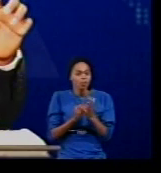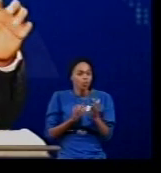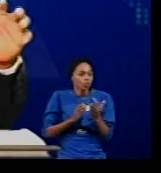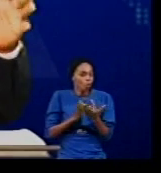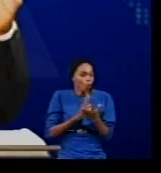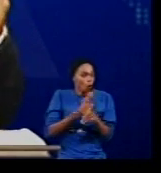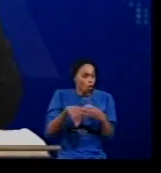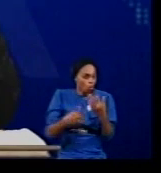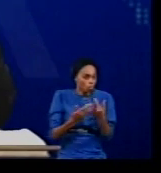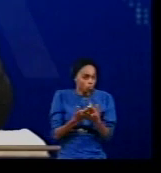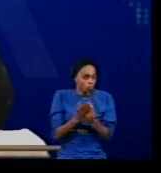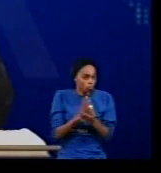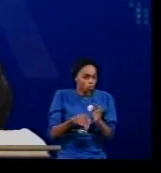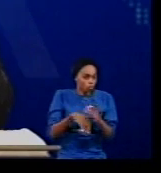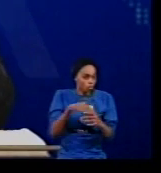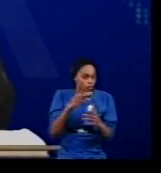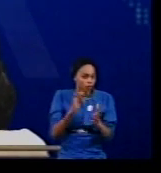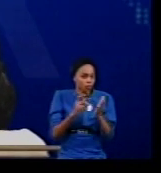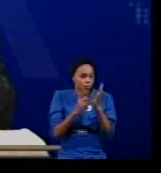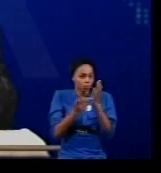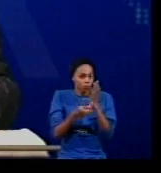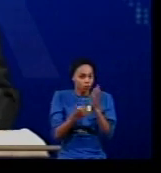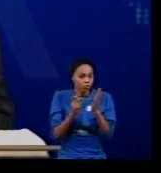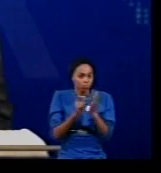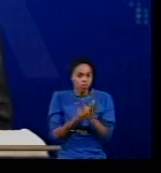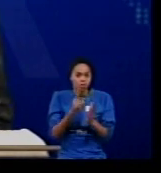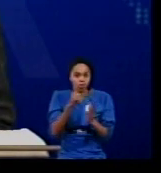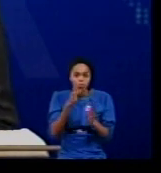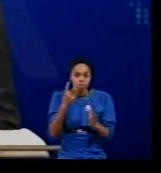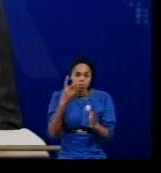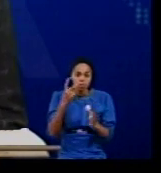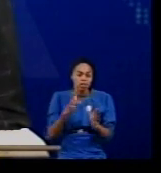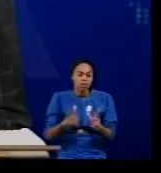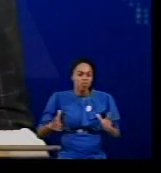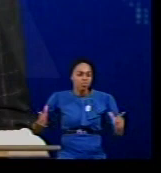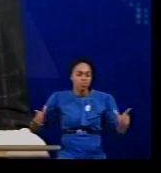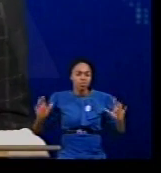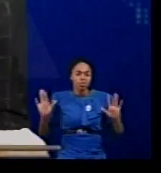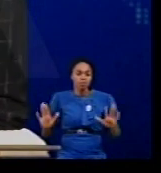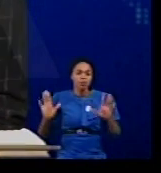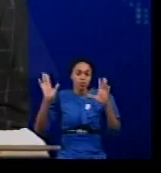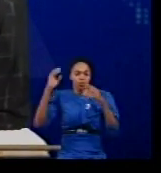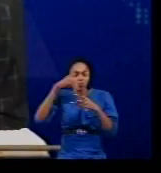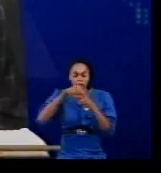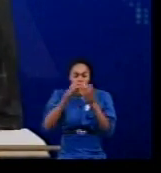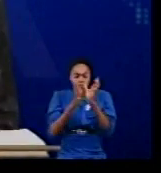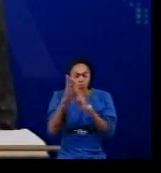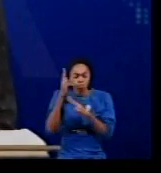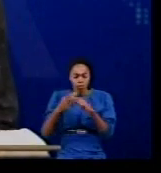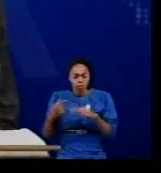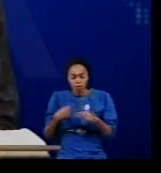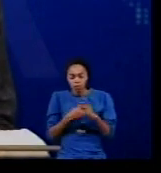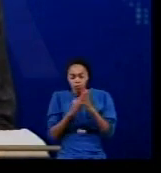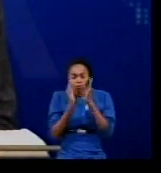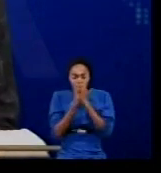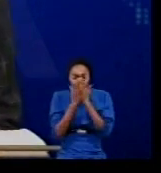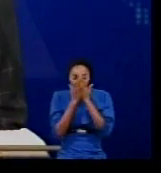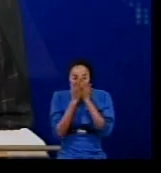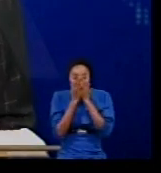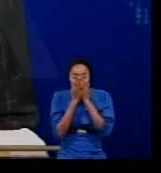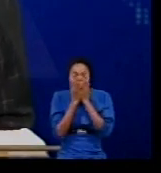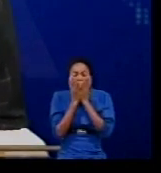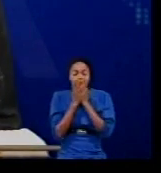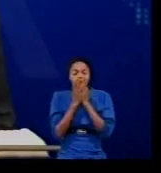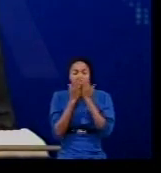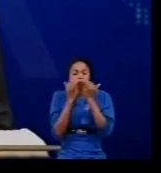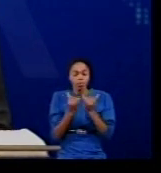the work in our hand and upon our personal lives and upon everything we do in Jesus' name. Open our eyes to see what you